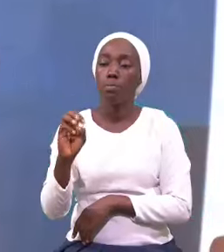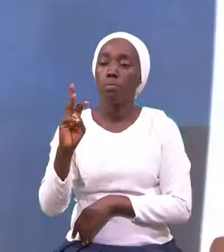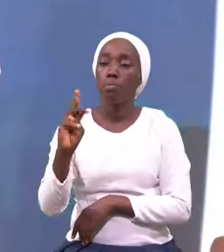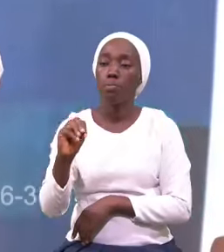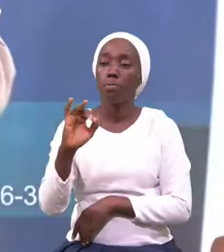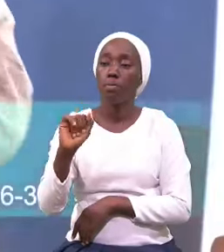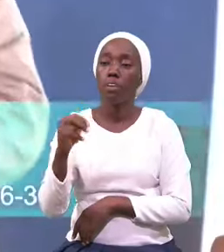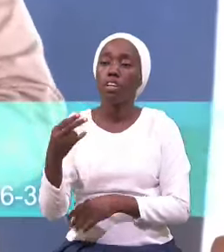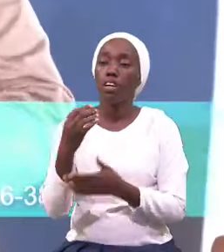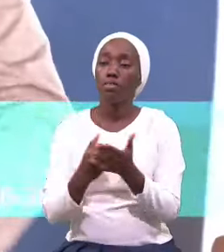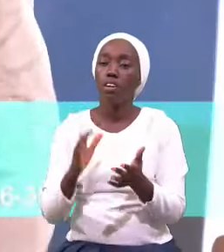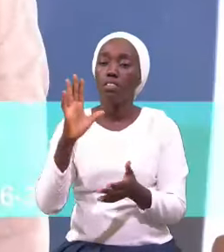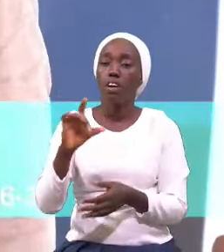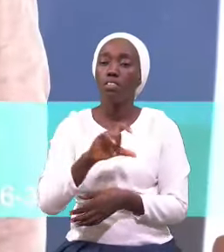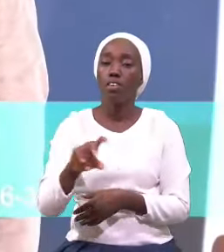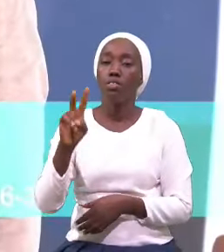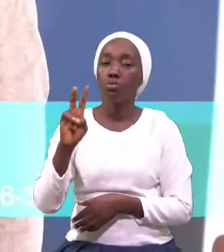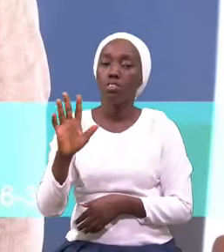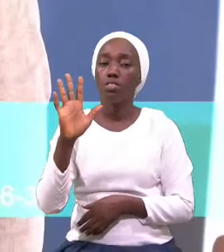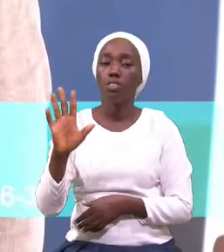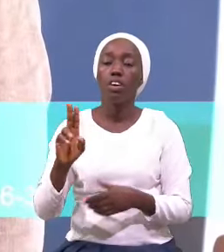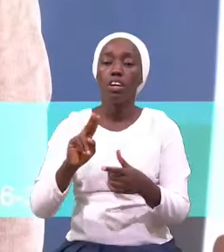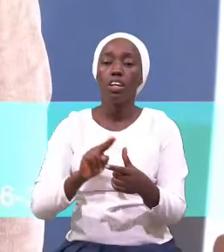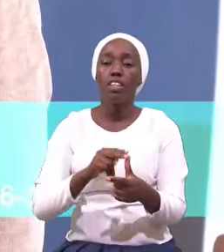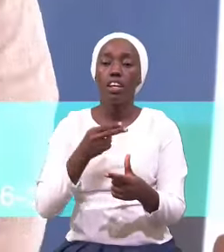Neither say they in their heart,